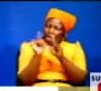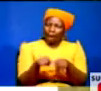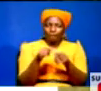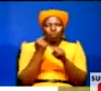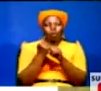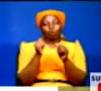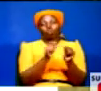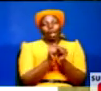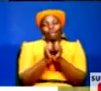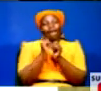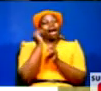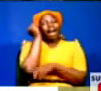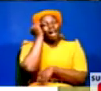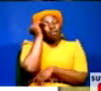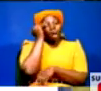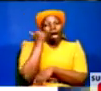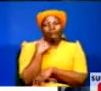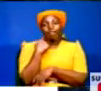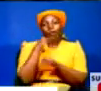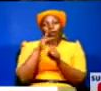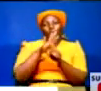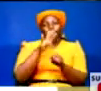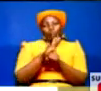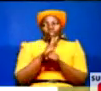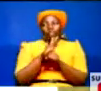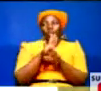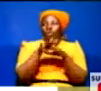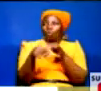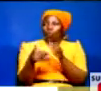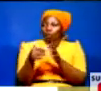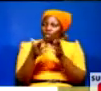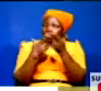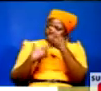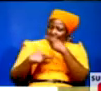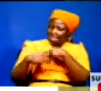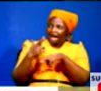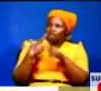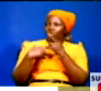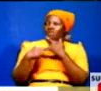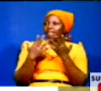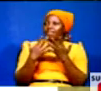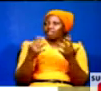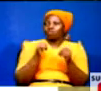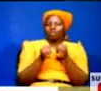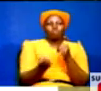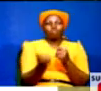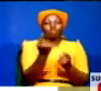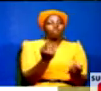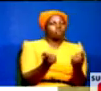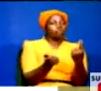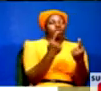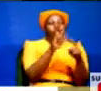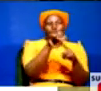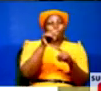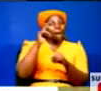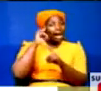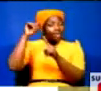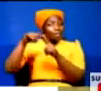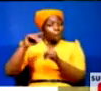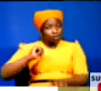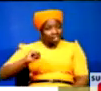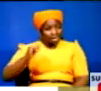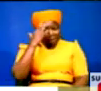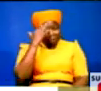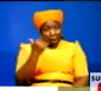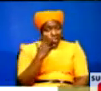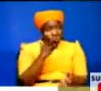know there is a lot of all these reactionary things coming from the Azimio side, because